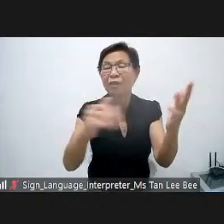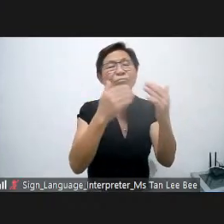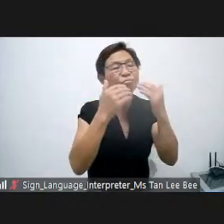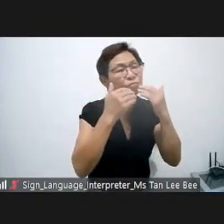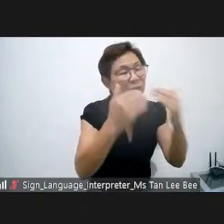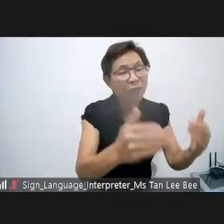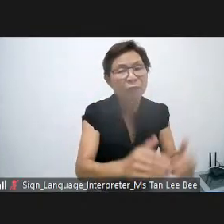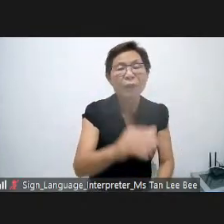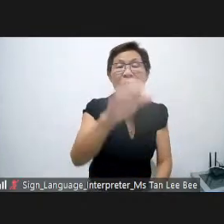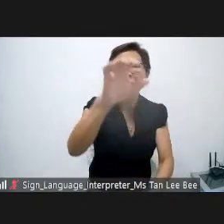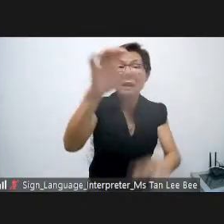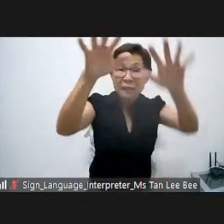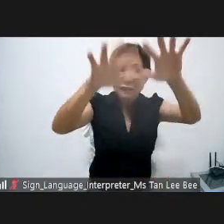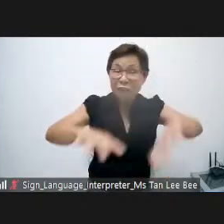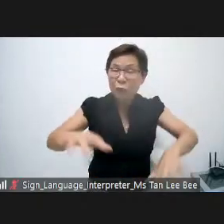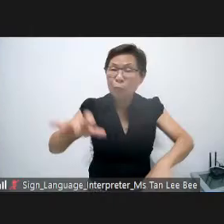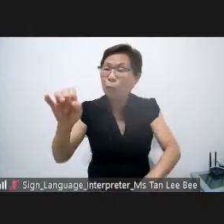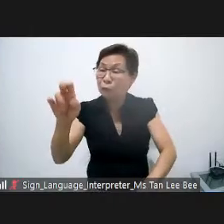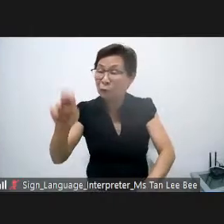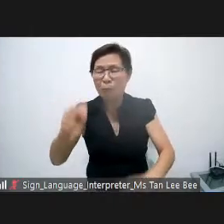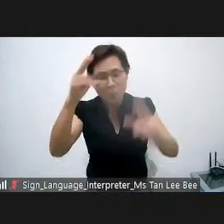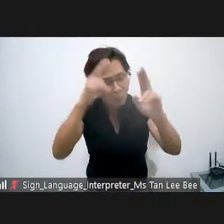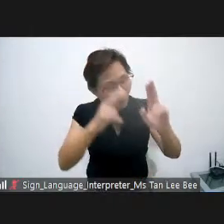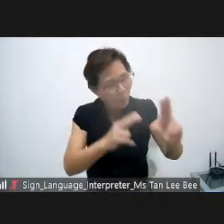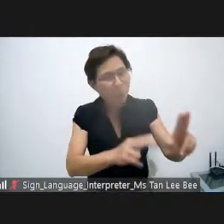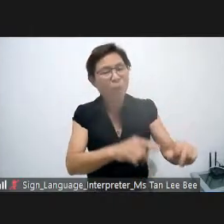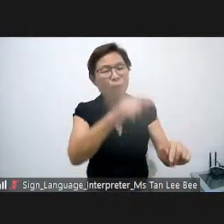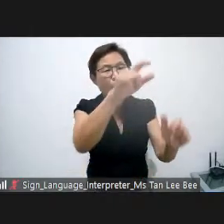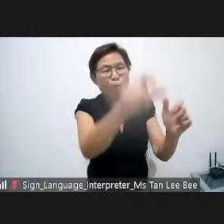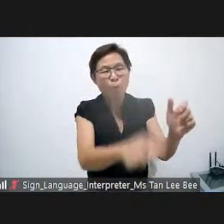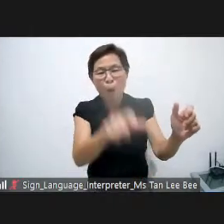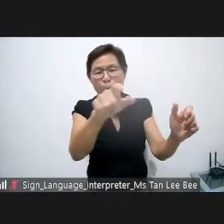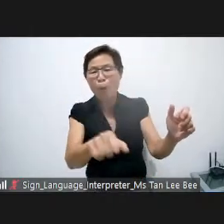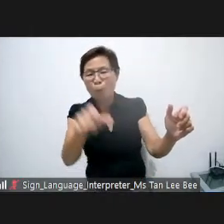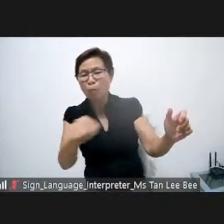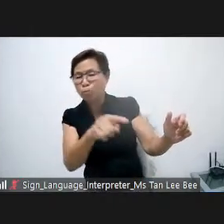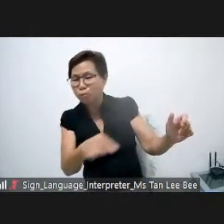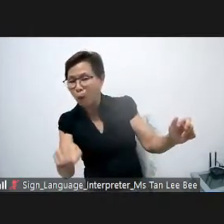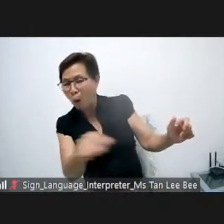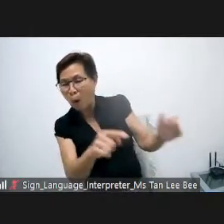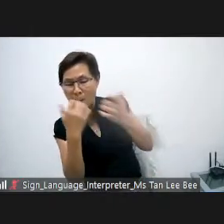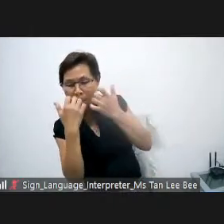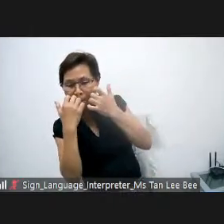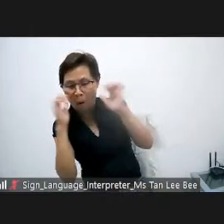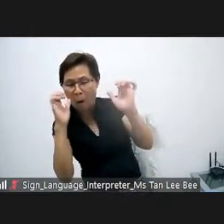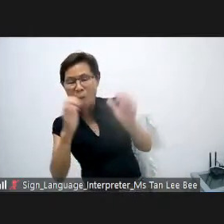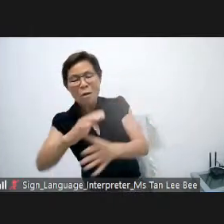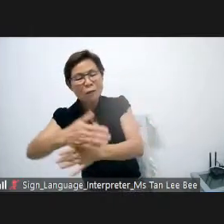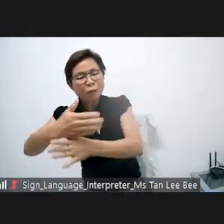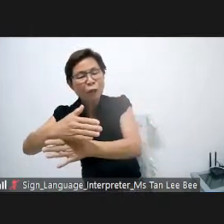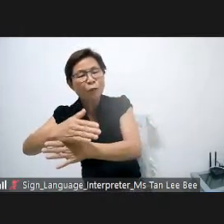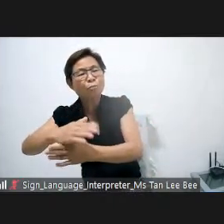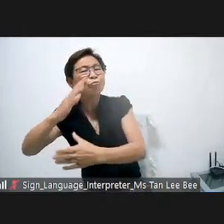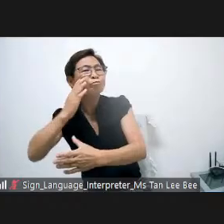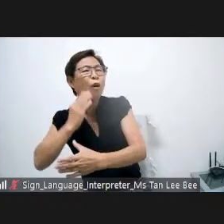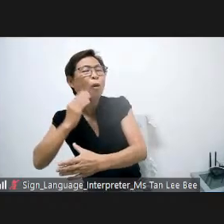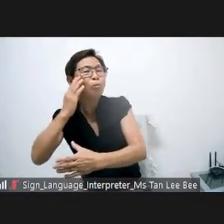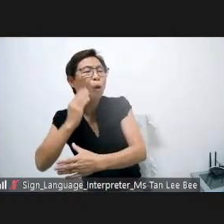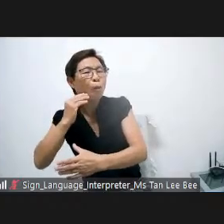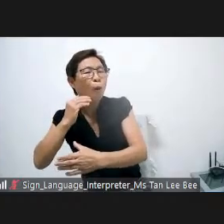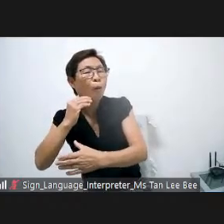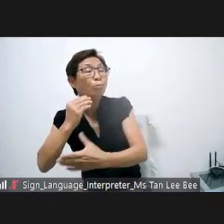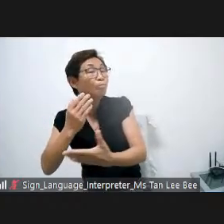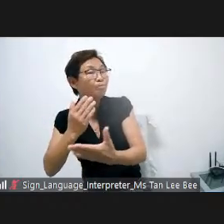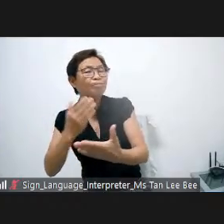SEN is very honored to have these experts with us today for sharing their knowledge and experience on